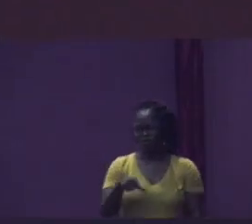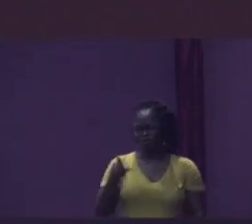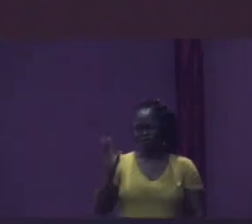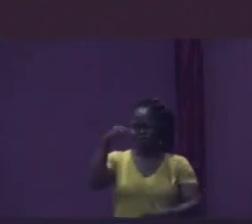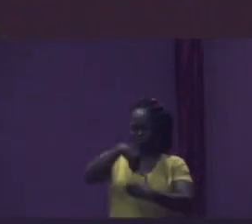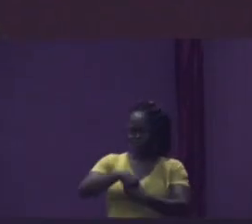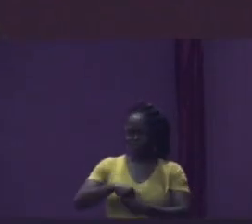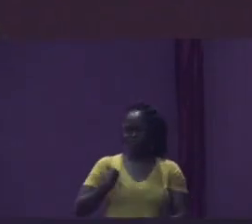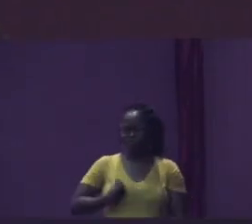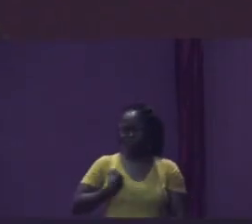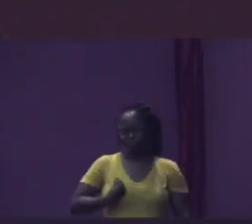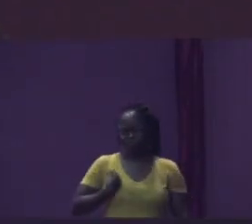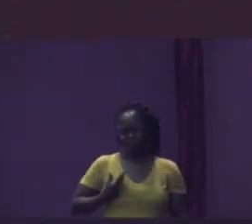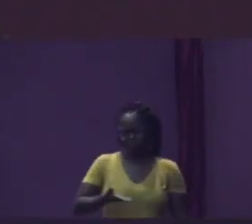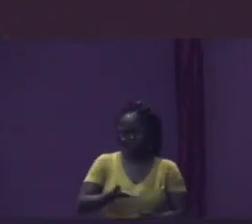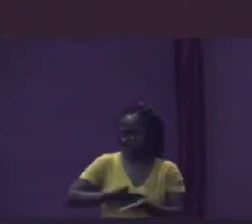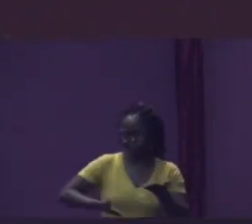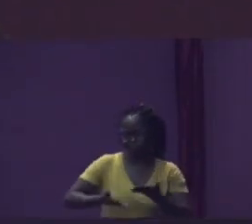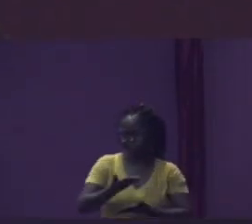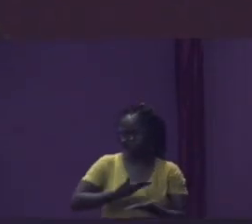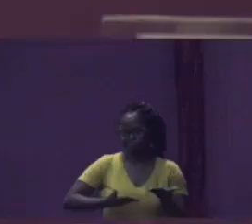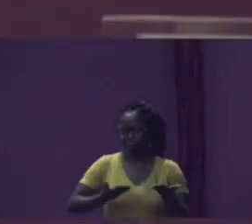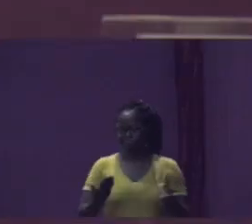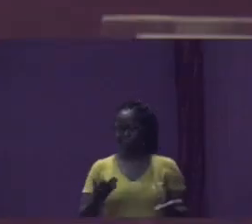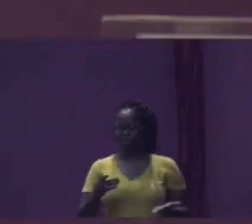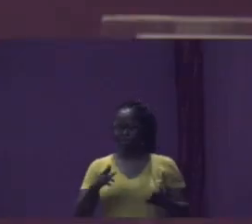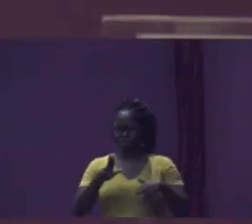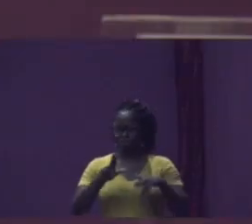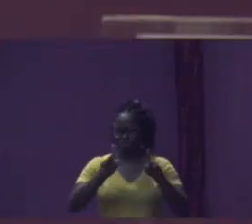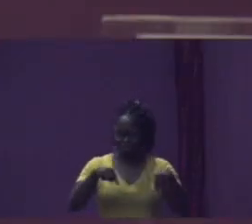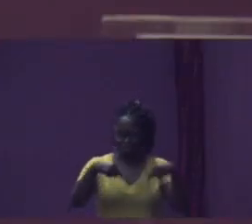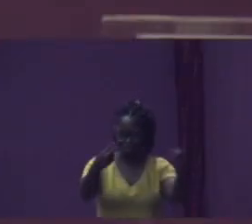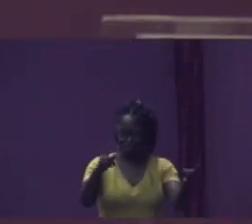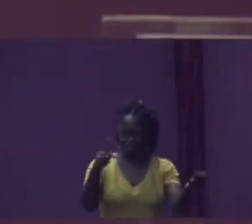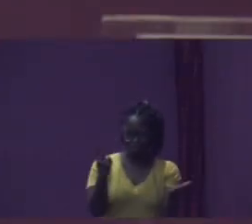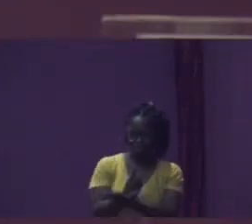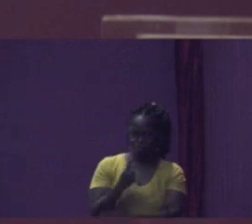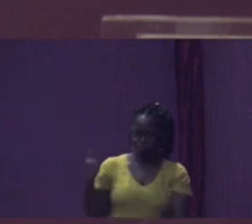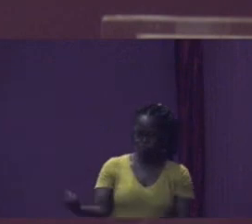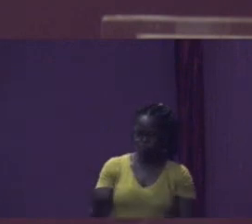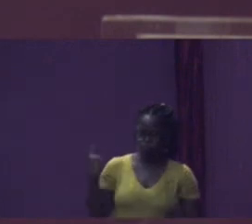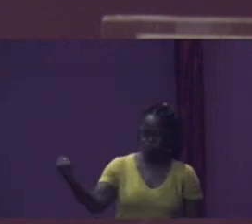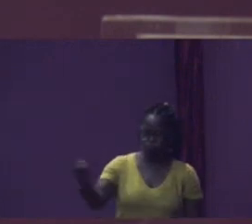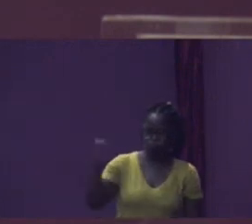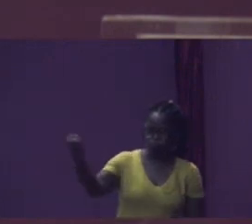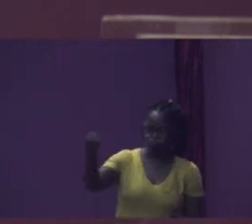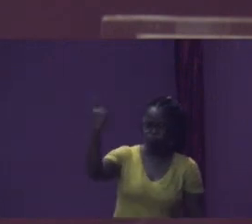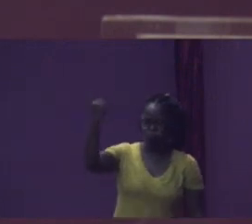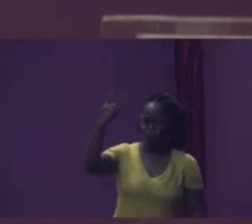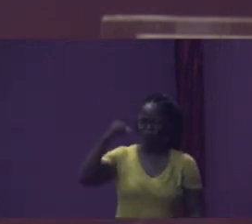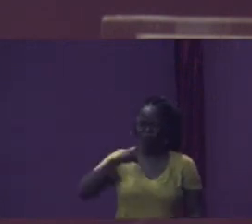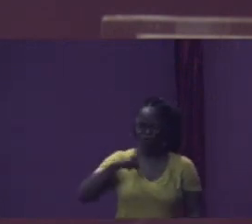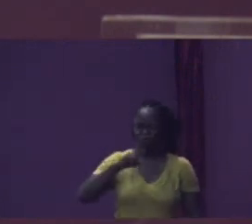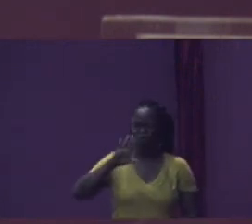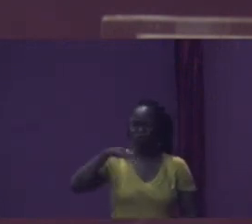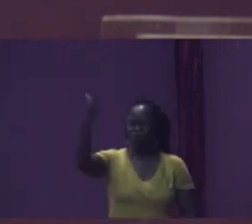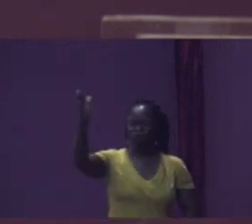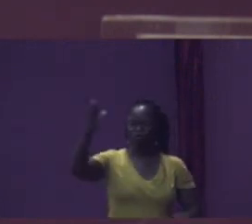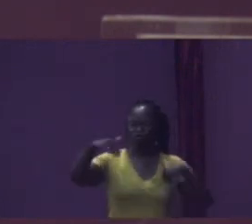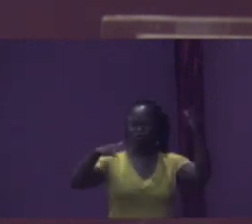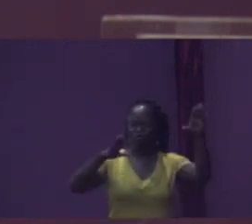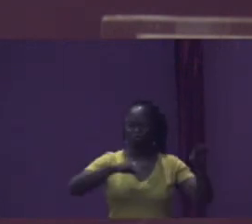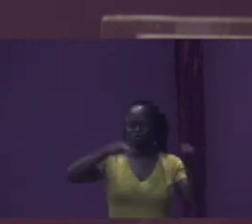the hurricane, there's been a massive out-migration of doctors, and especially specialists and